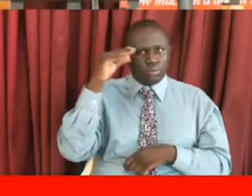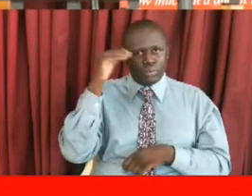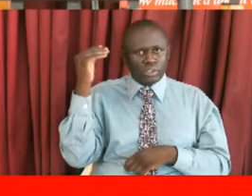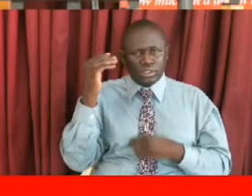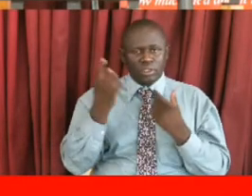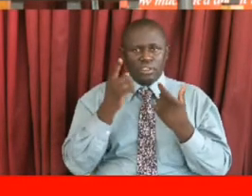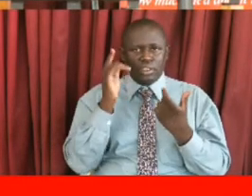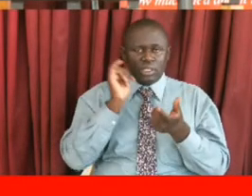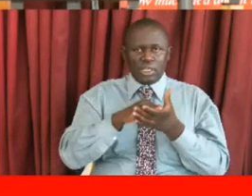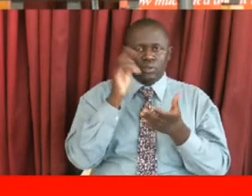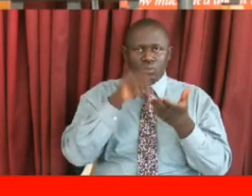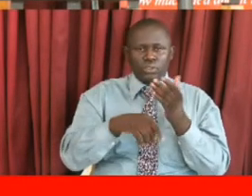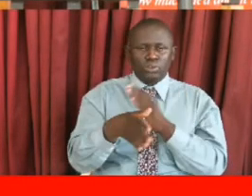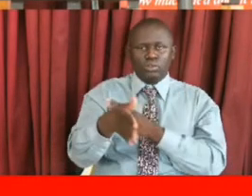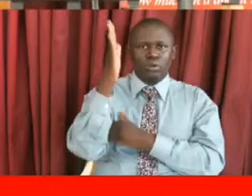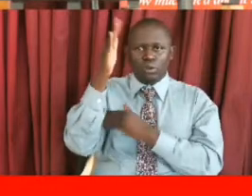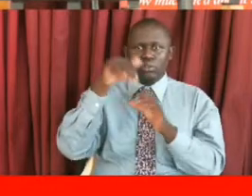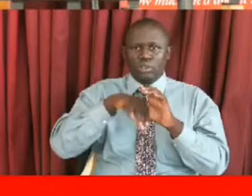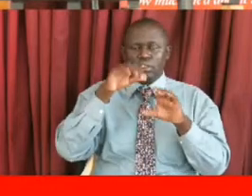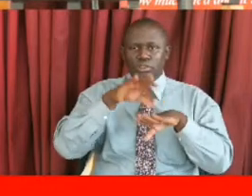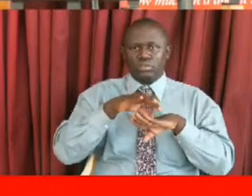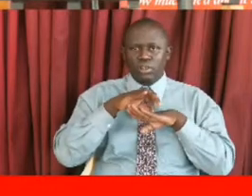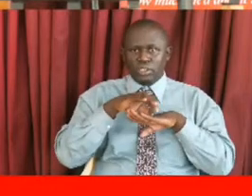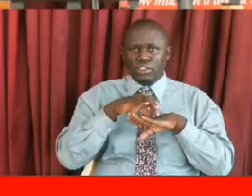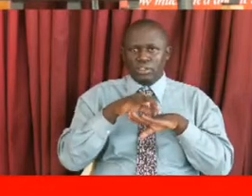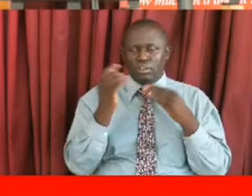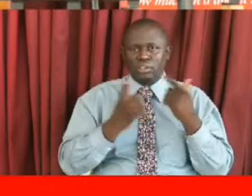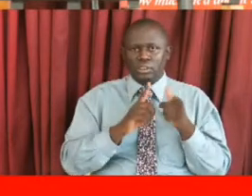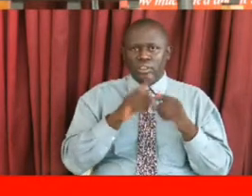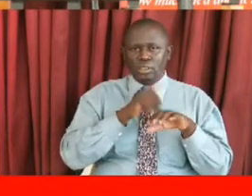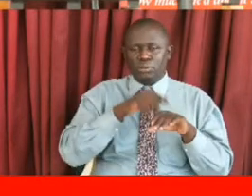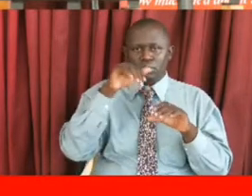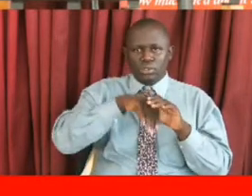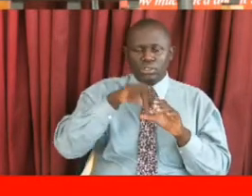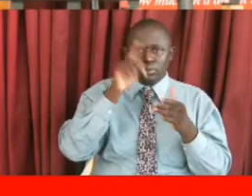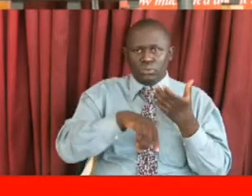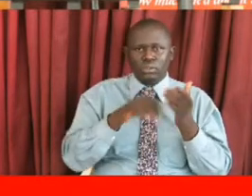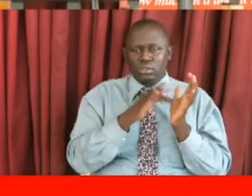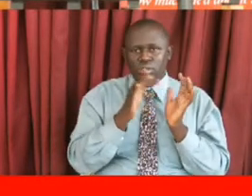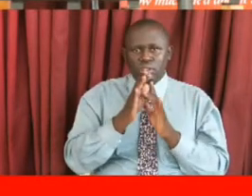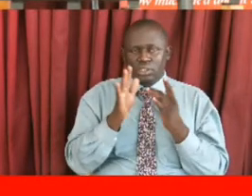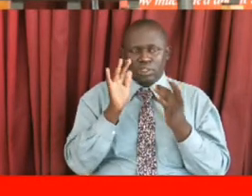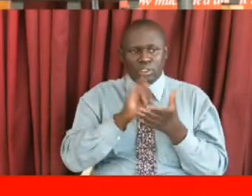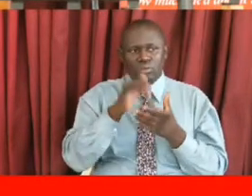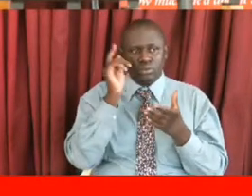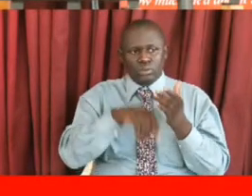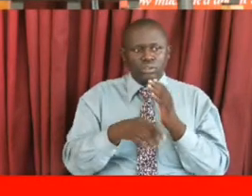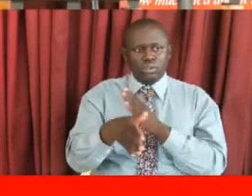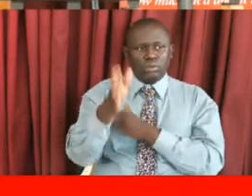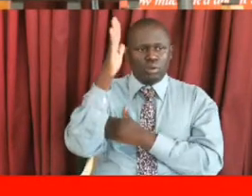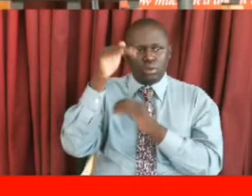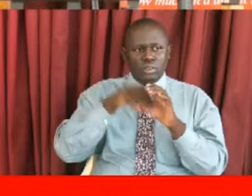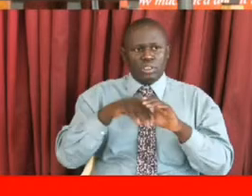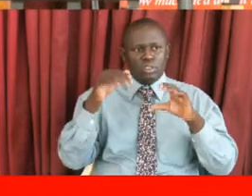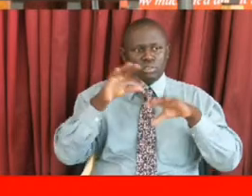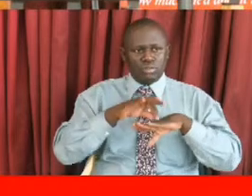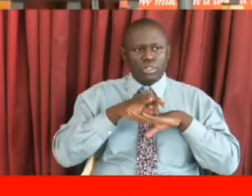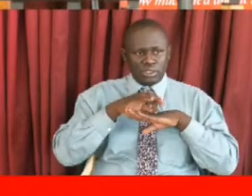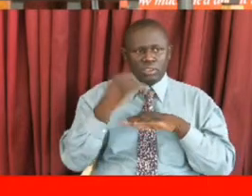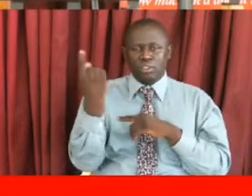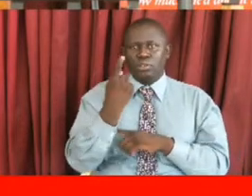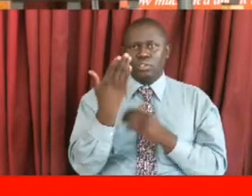in flesh it was in Jesus it was God in only thing he